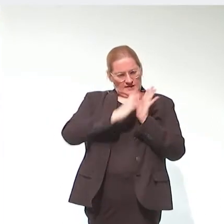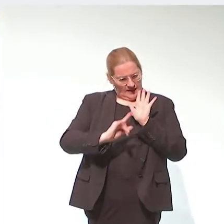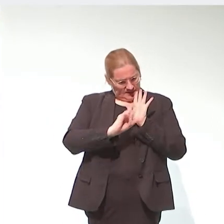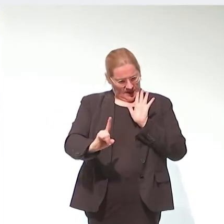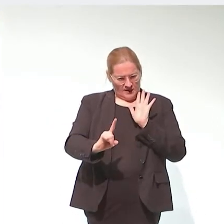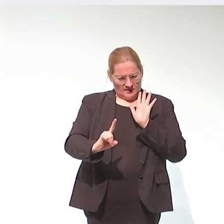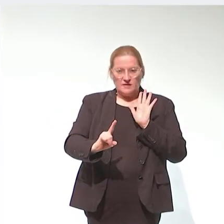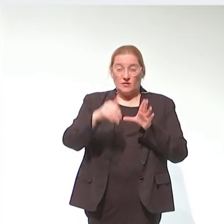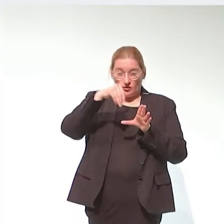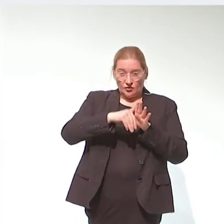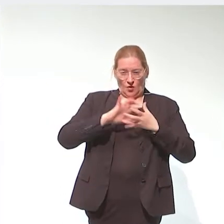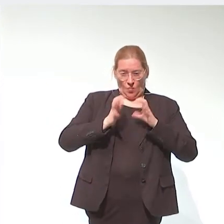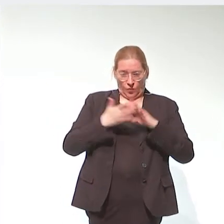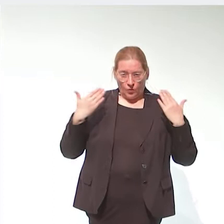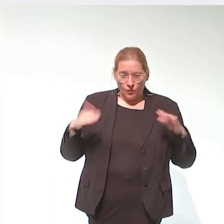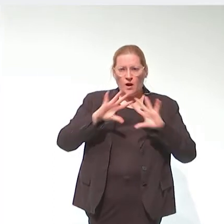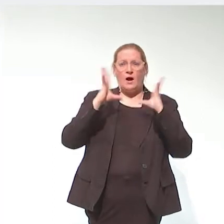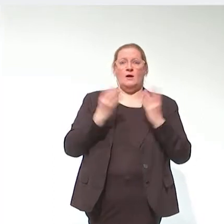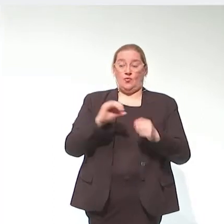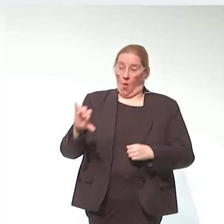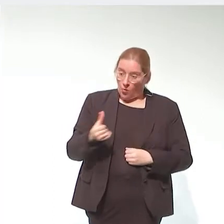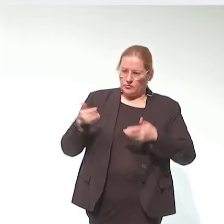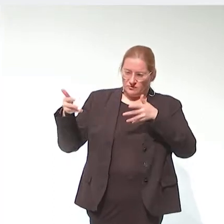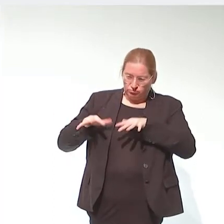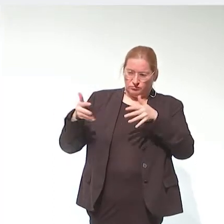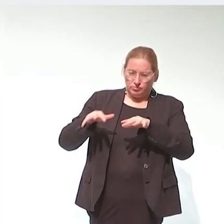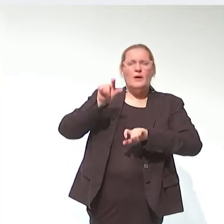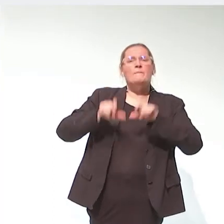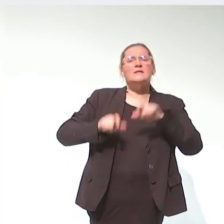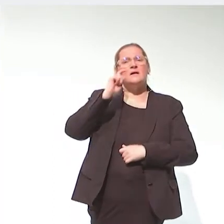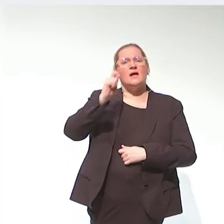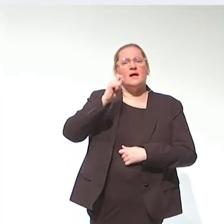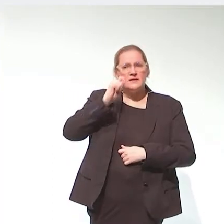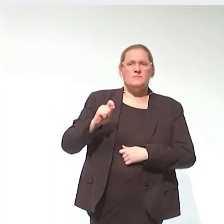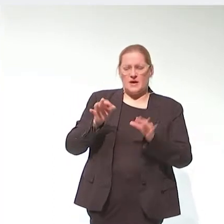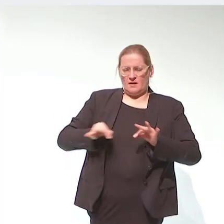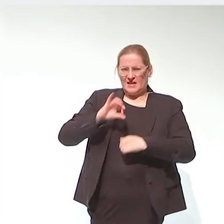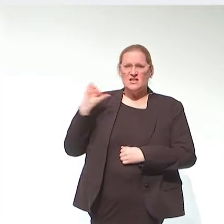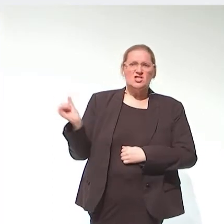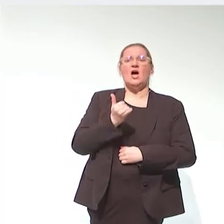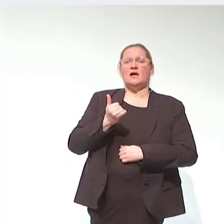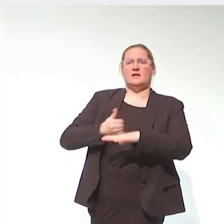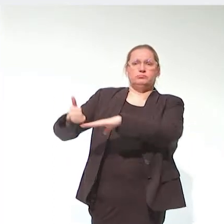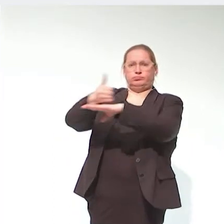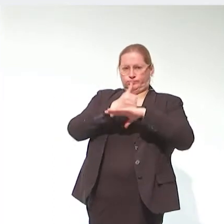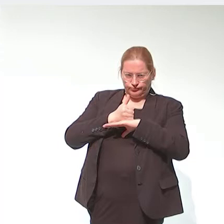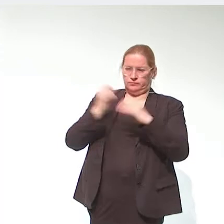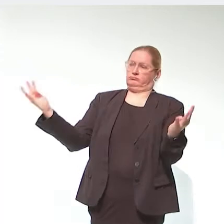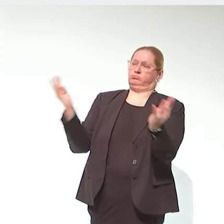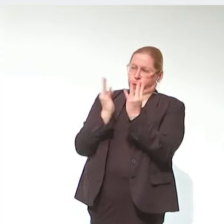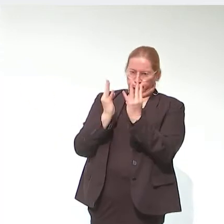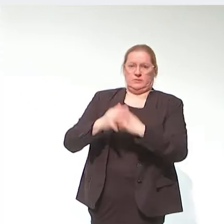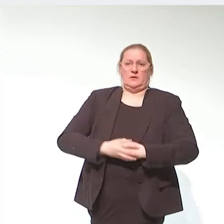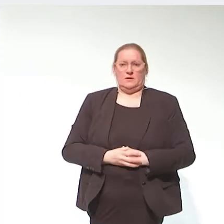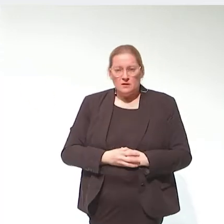and all of the member states have appointed the contact points and the experts. Unfortunately, 10 of those meetings were online, and we only met